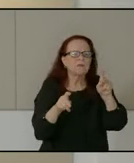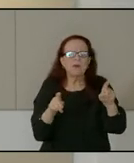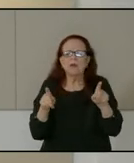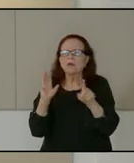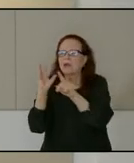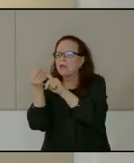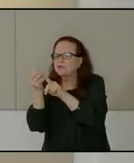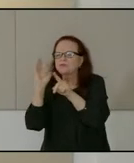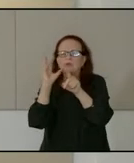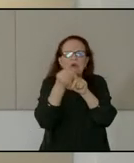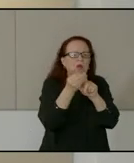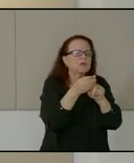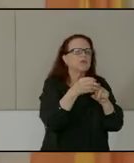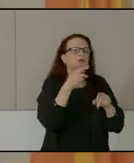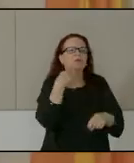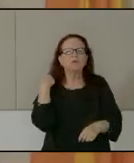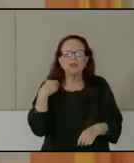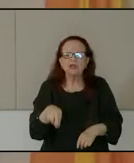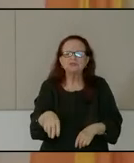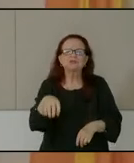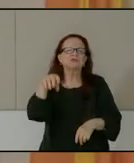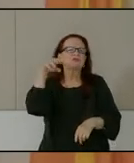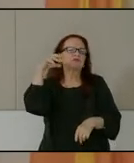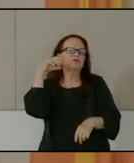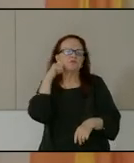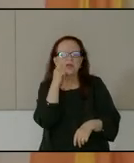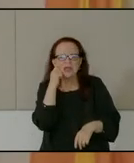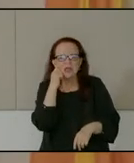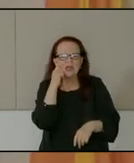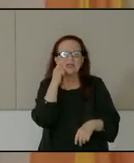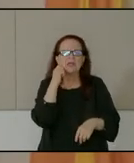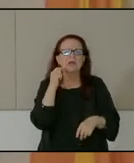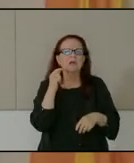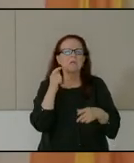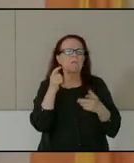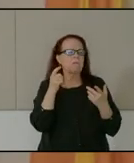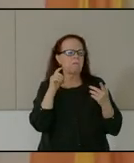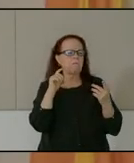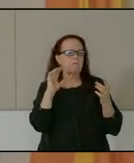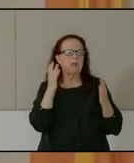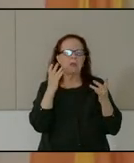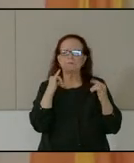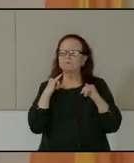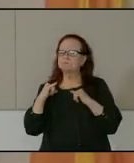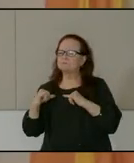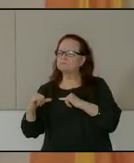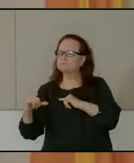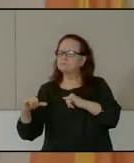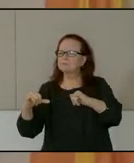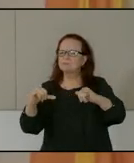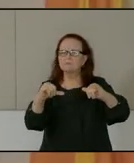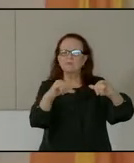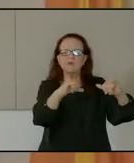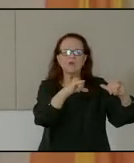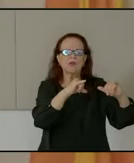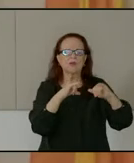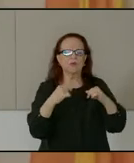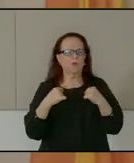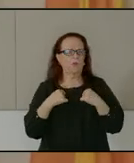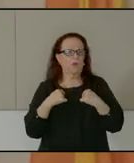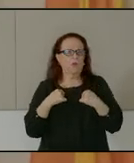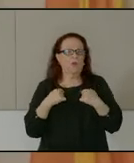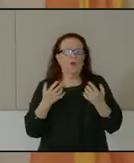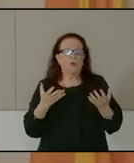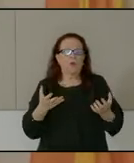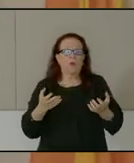religion, race, even government, there's a commonality among all of us. We all want